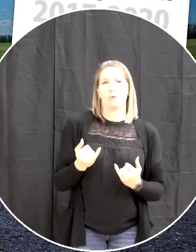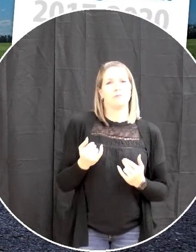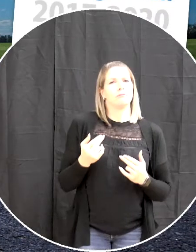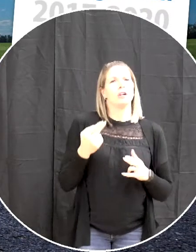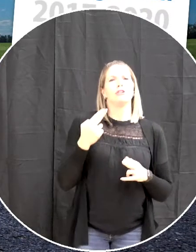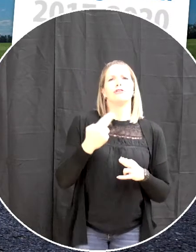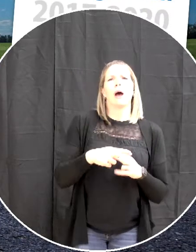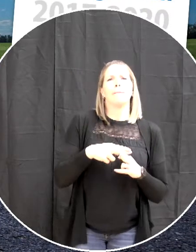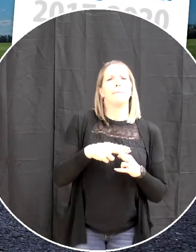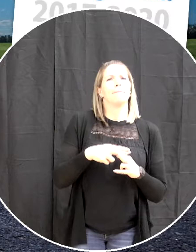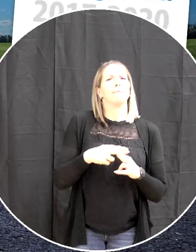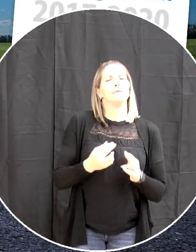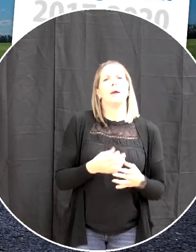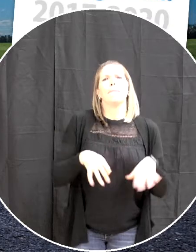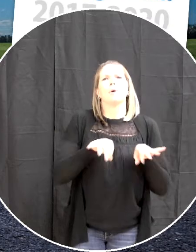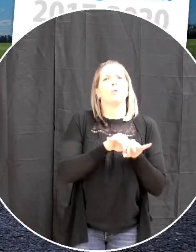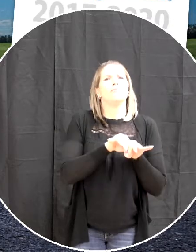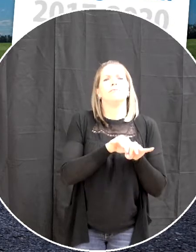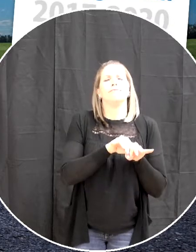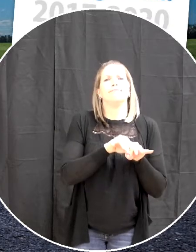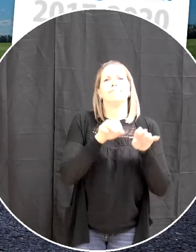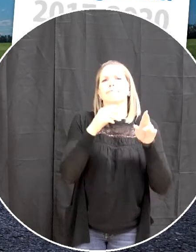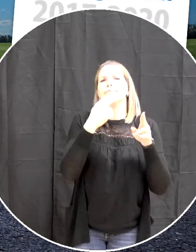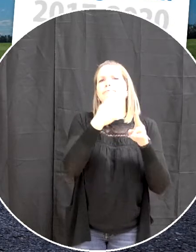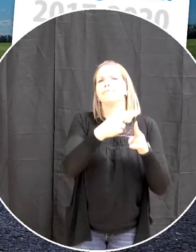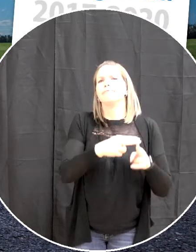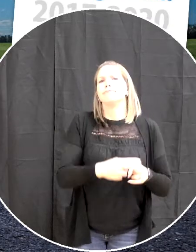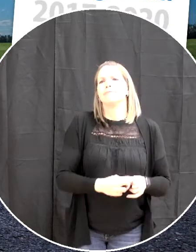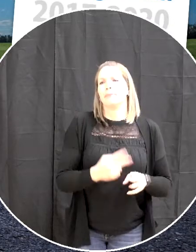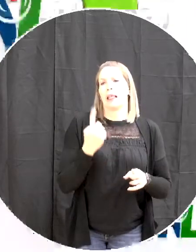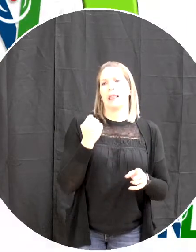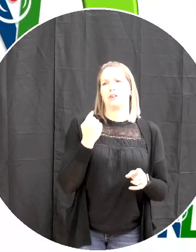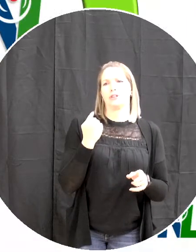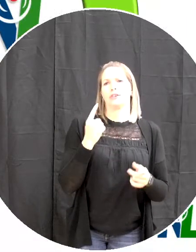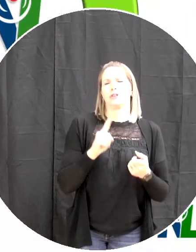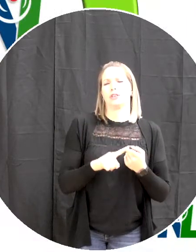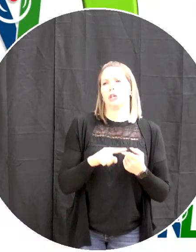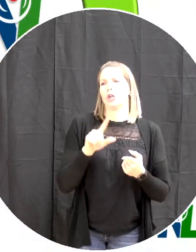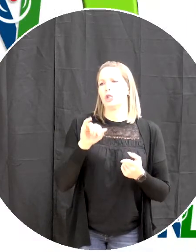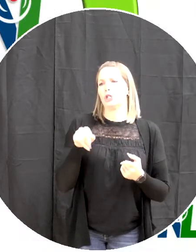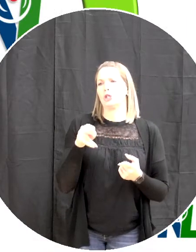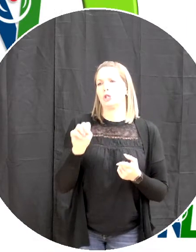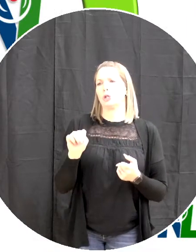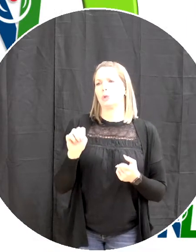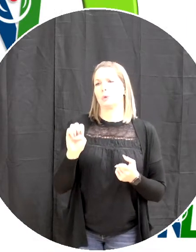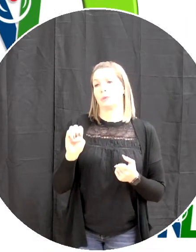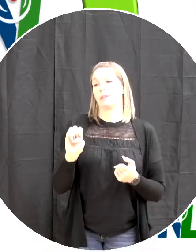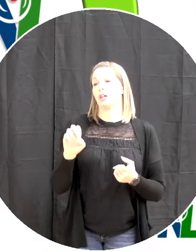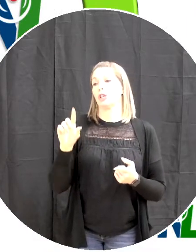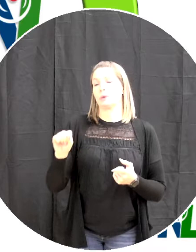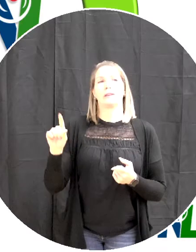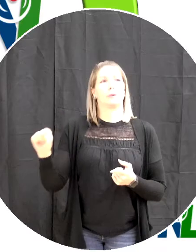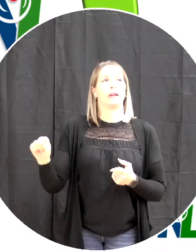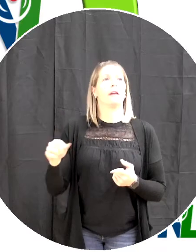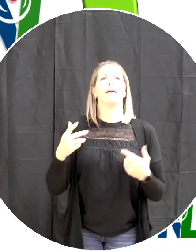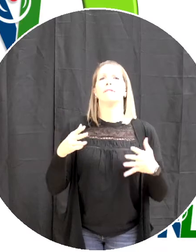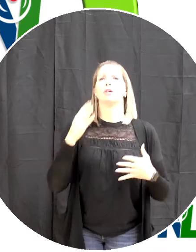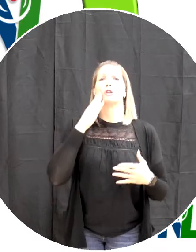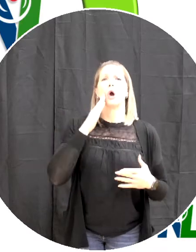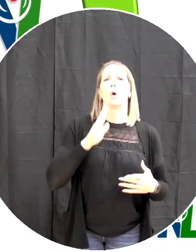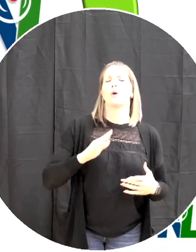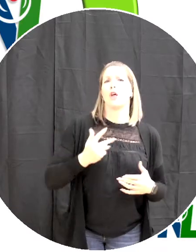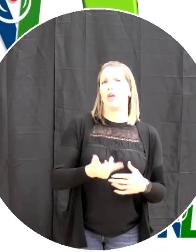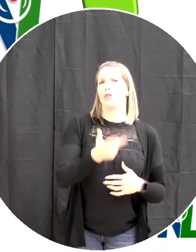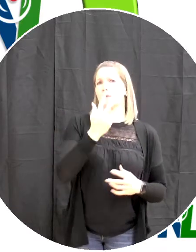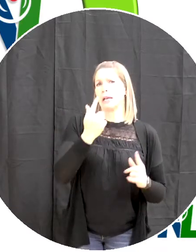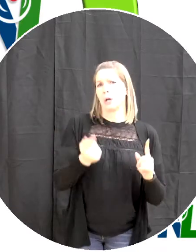up until June of 2020. So you all know our 3 goals. Once again, I